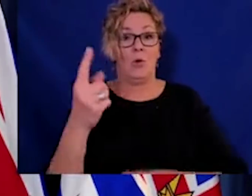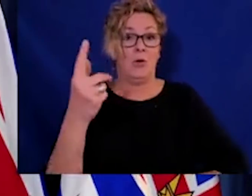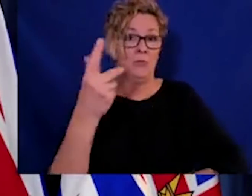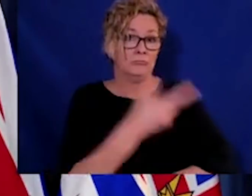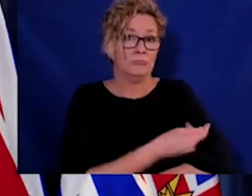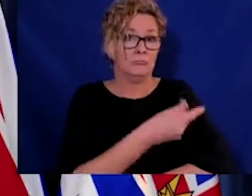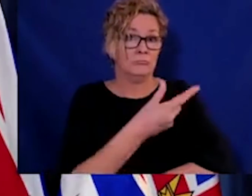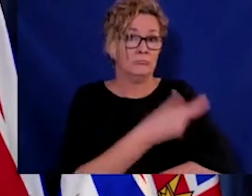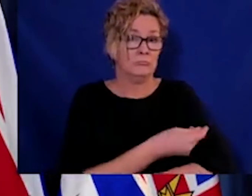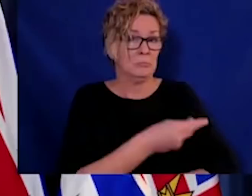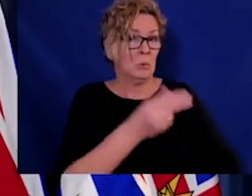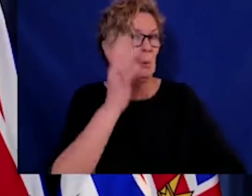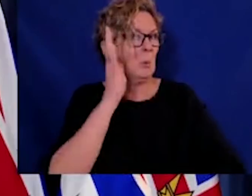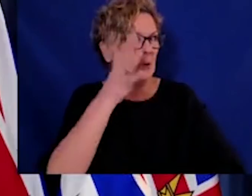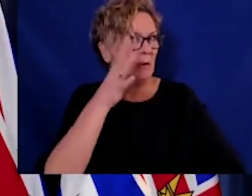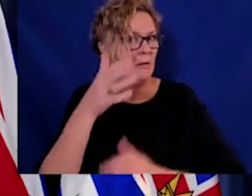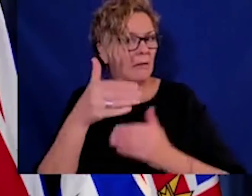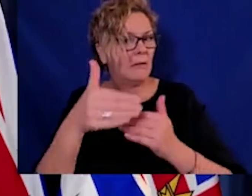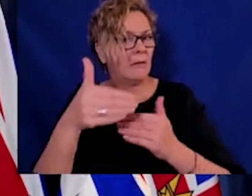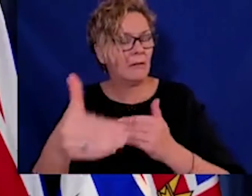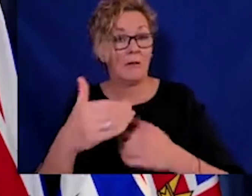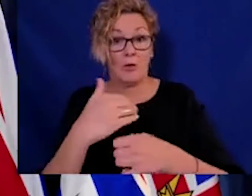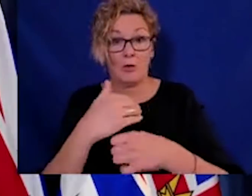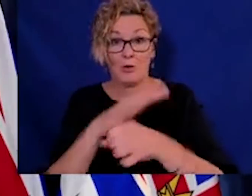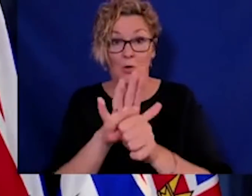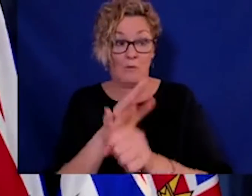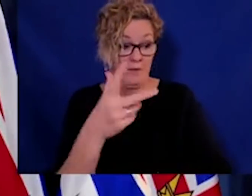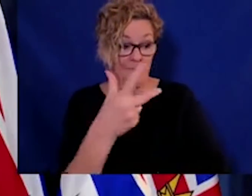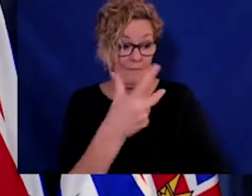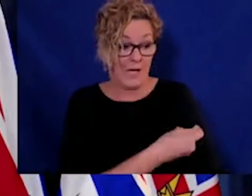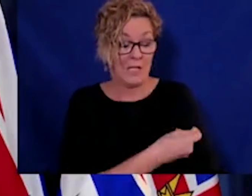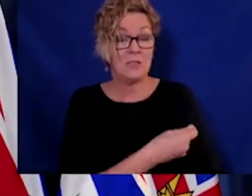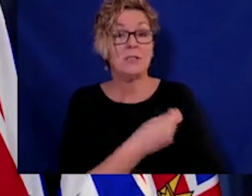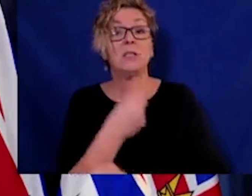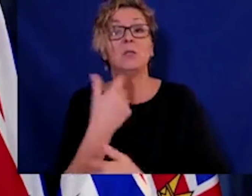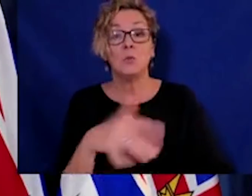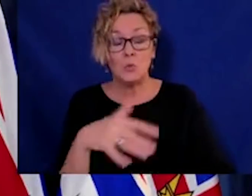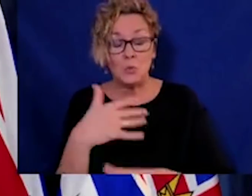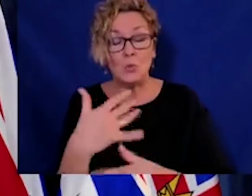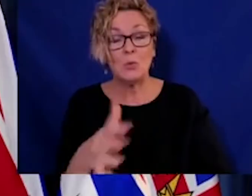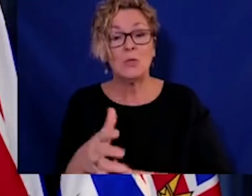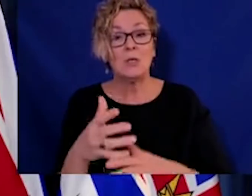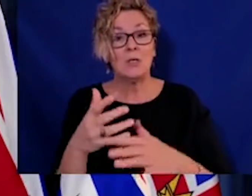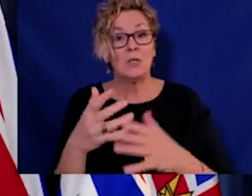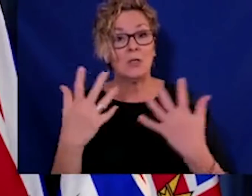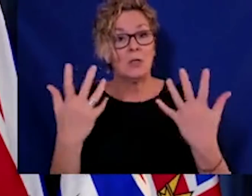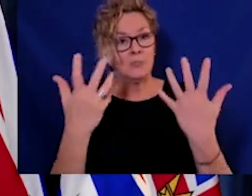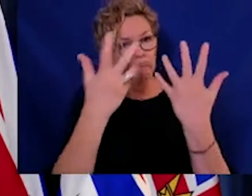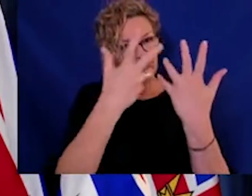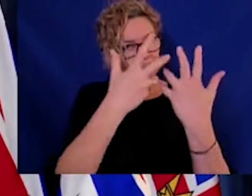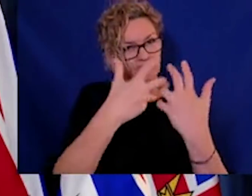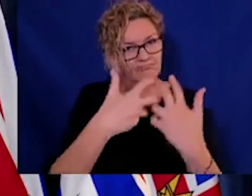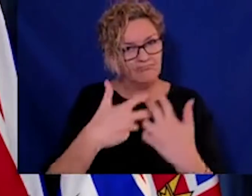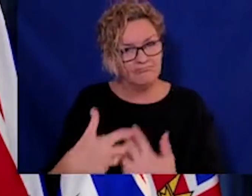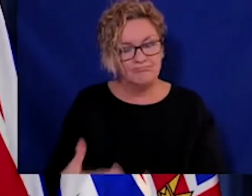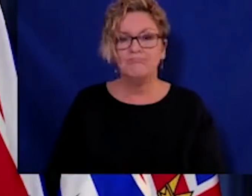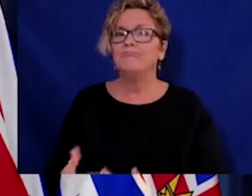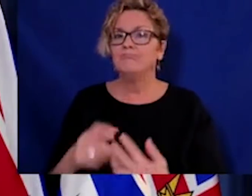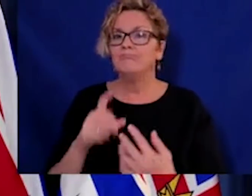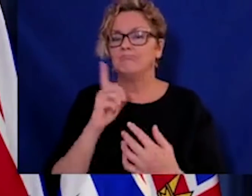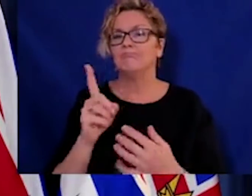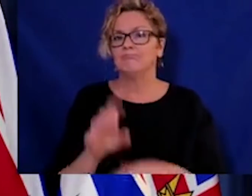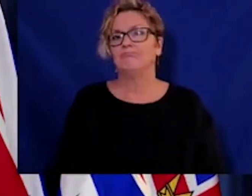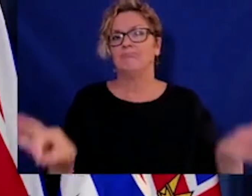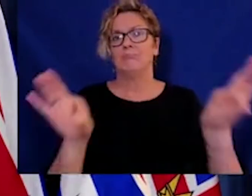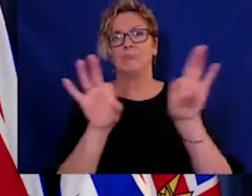with new vaccines, all of that adds to its complications, and we are sparing no effort to ensure